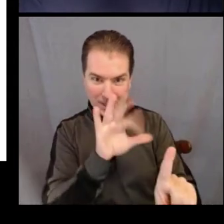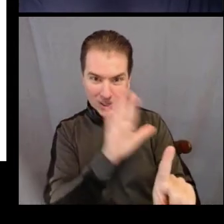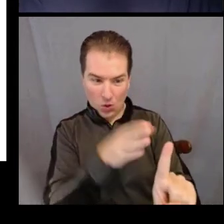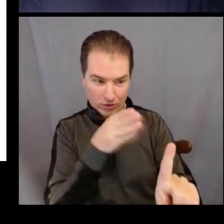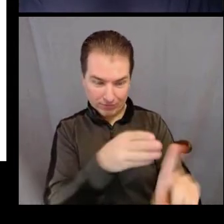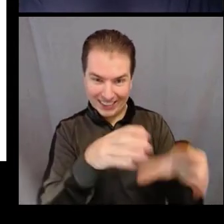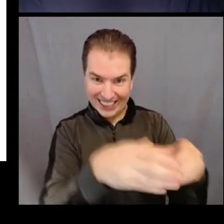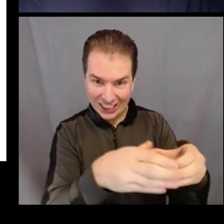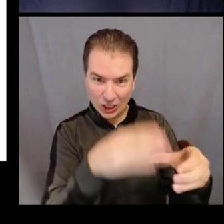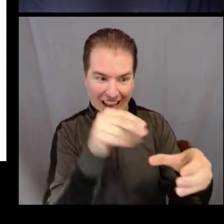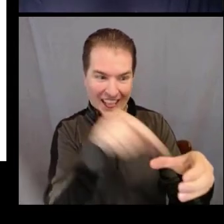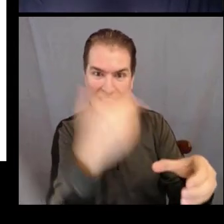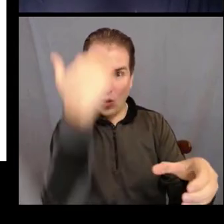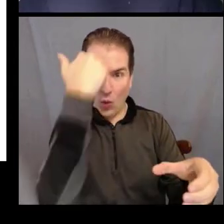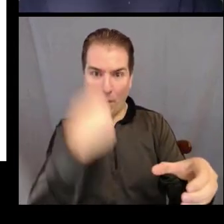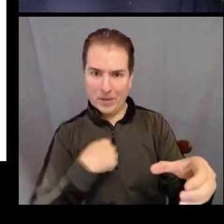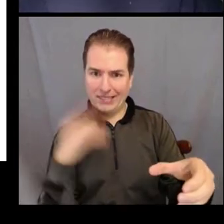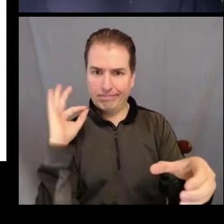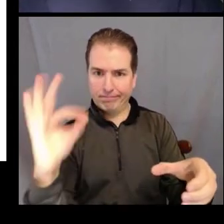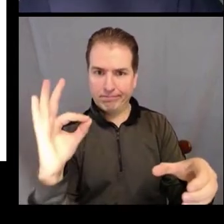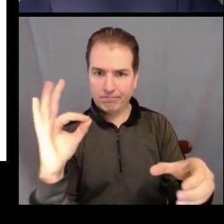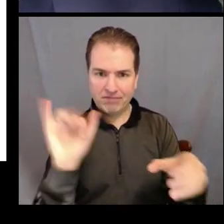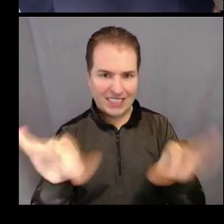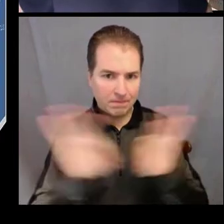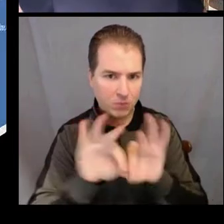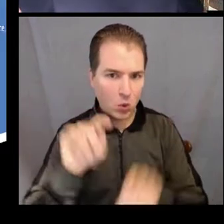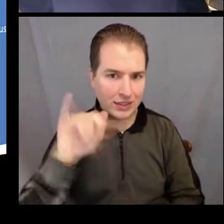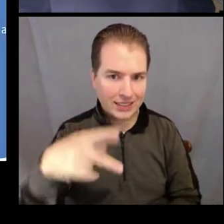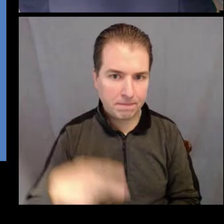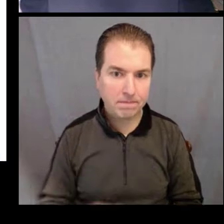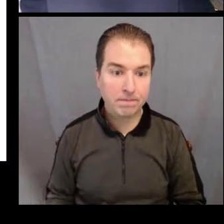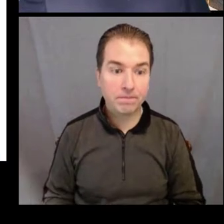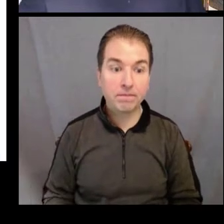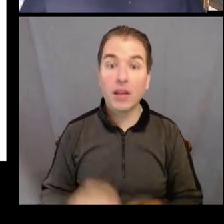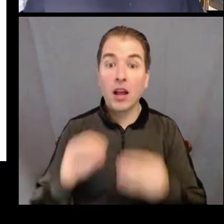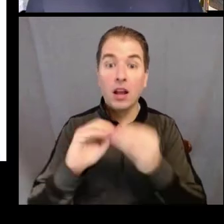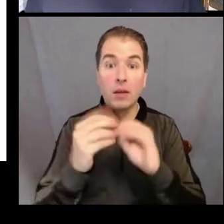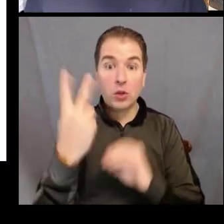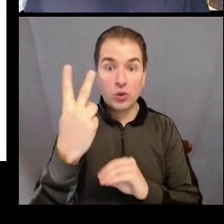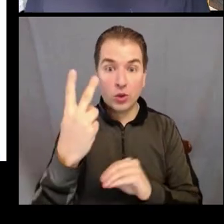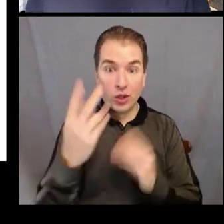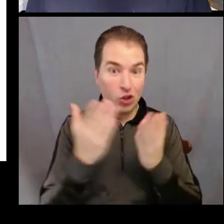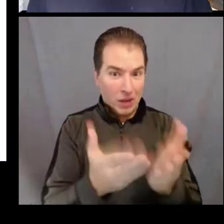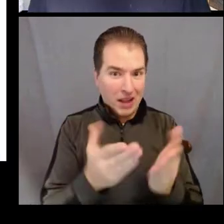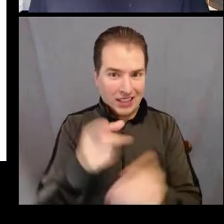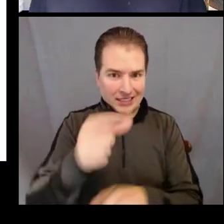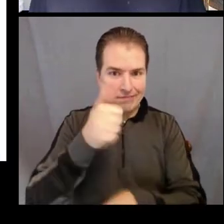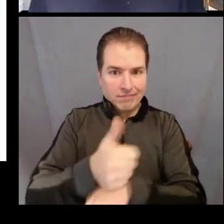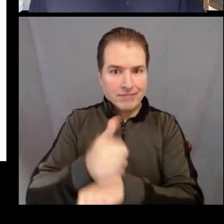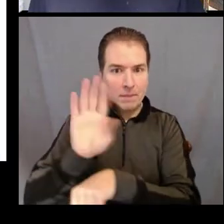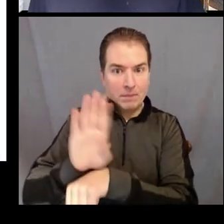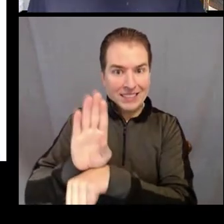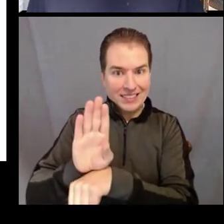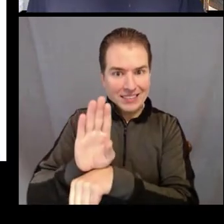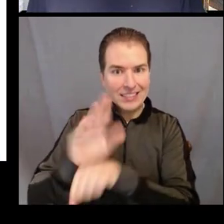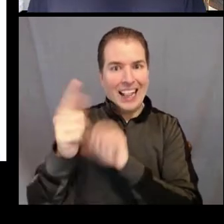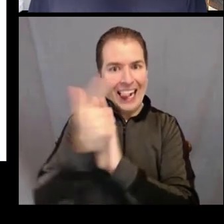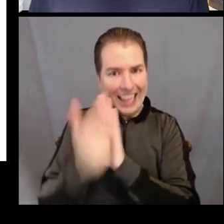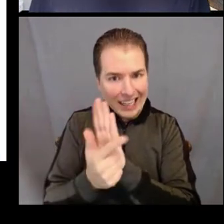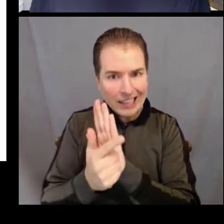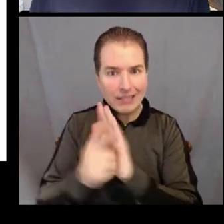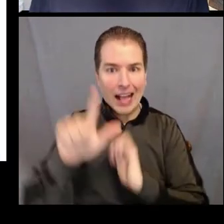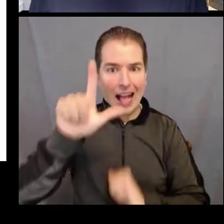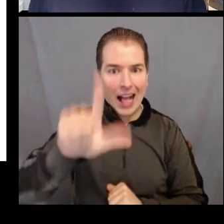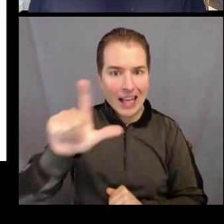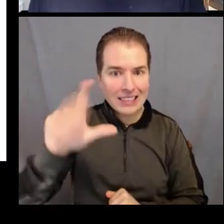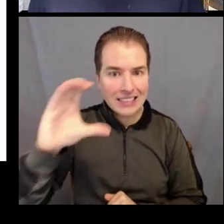sure the market niche knows you. Tip number 2. Establish a business as a legal entity. It needs to be either an